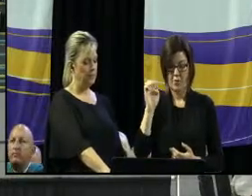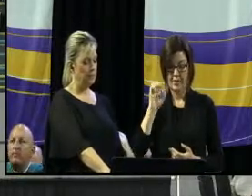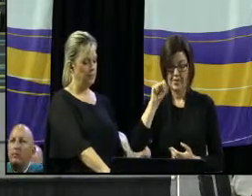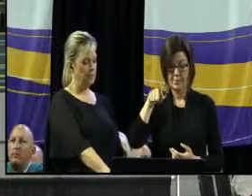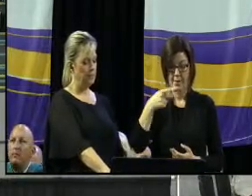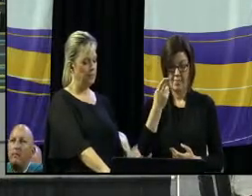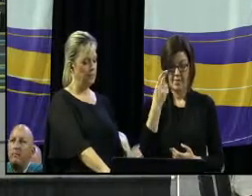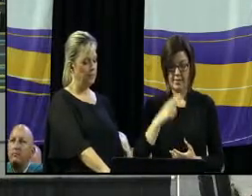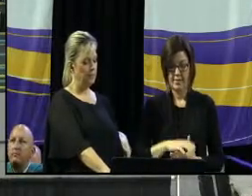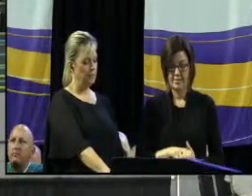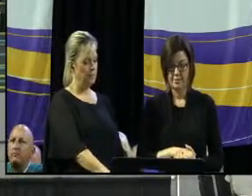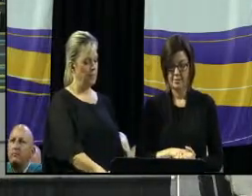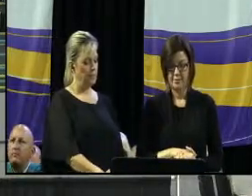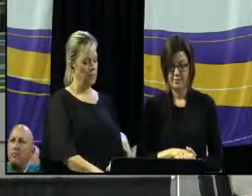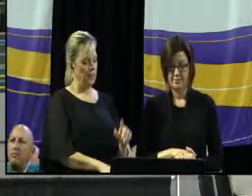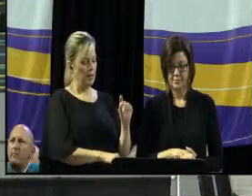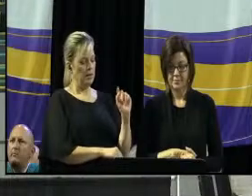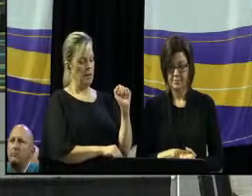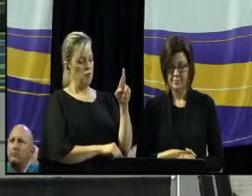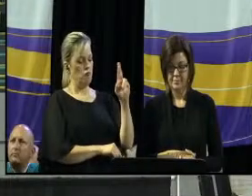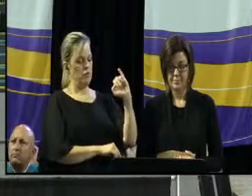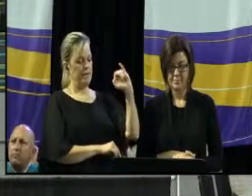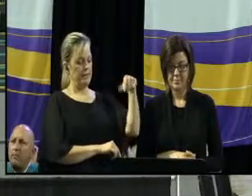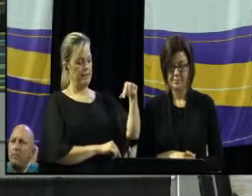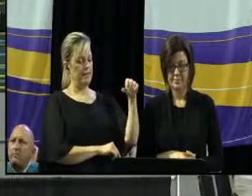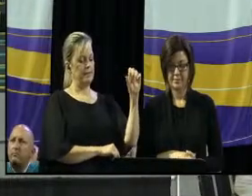Tariq Zaire Steels.